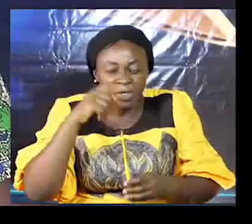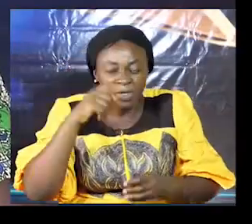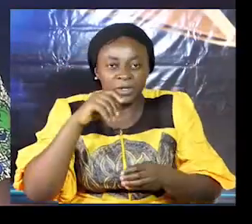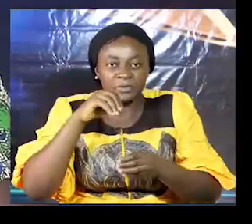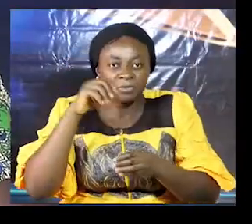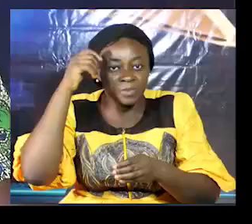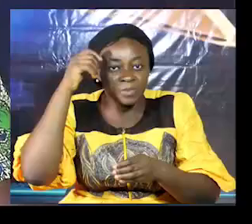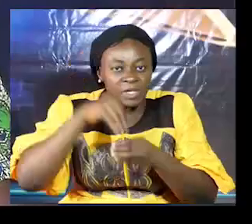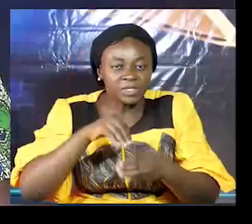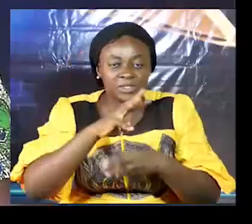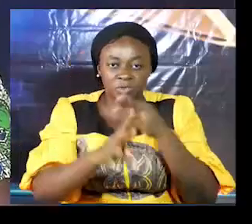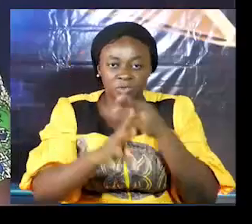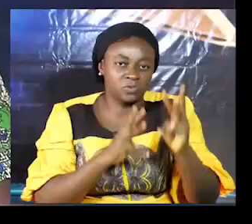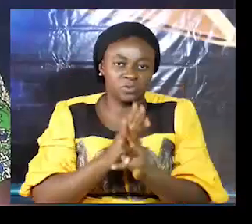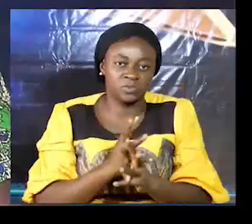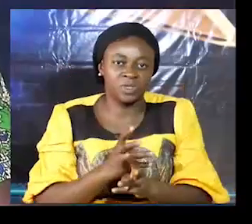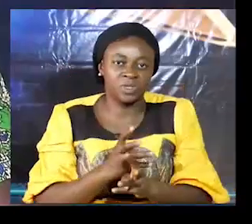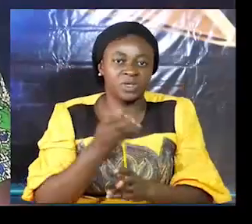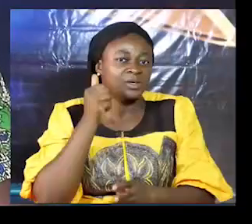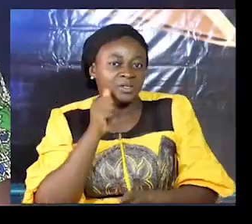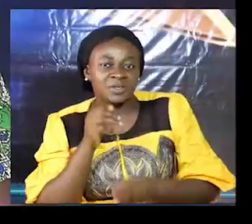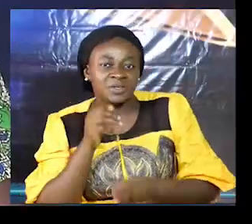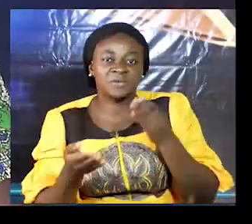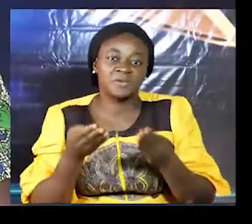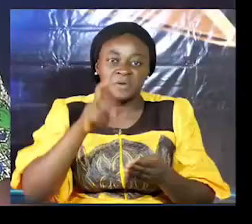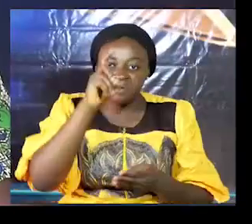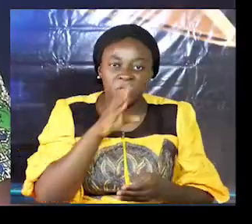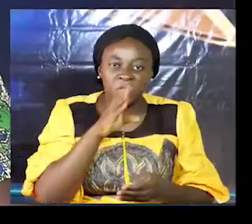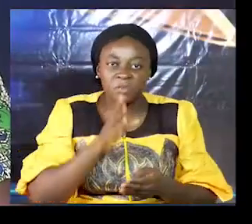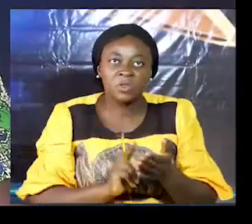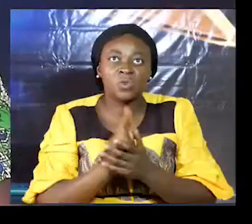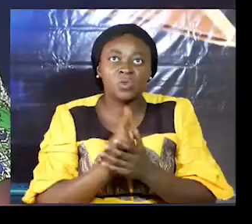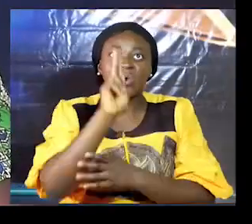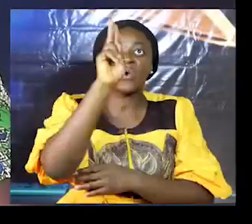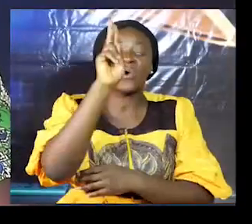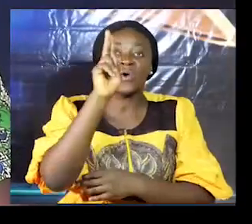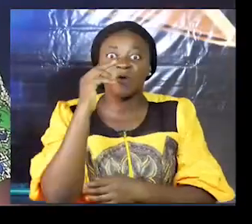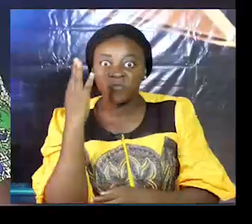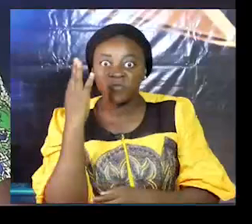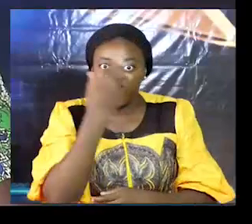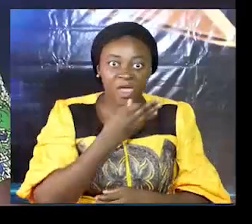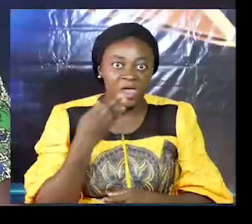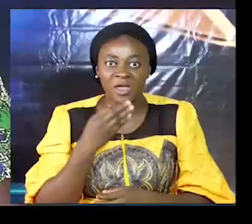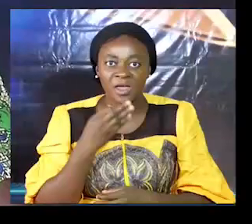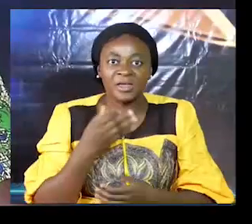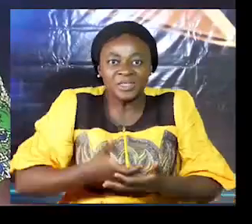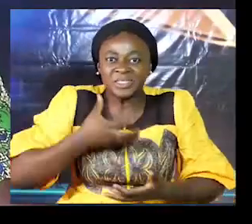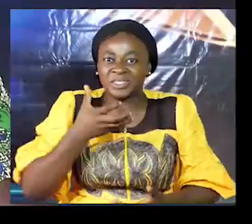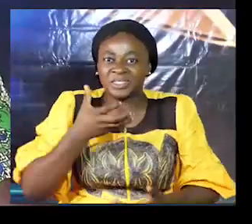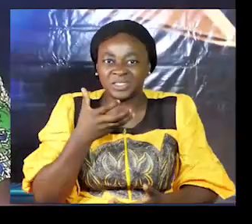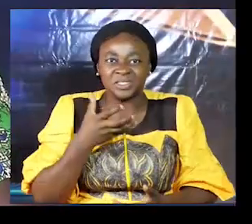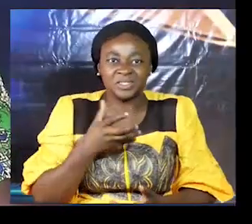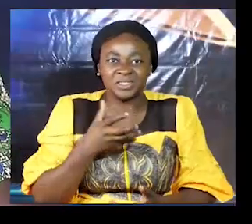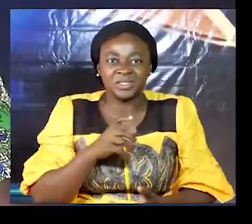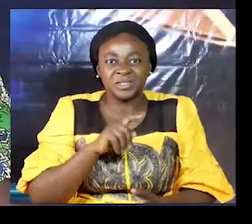She must be fair. She must be rich. She must be this and that. Now, those standards will make you not to know what God is